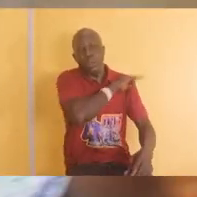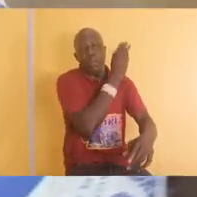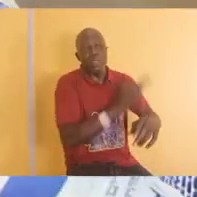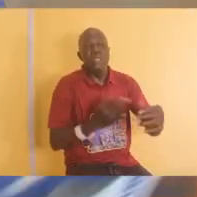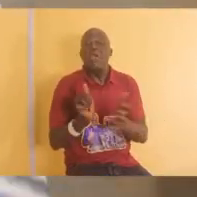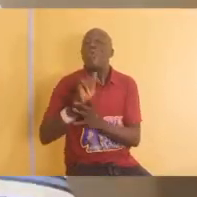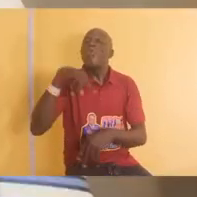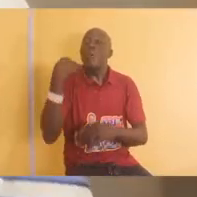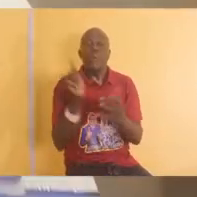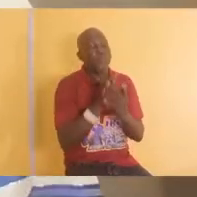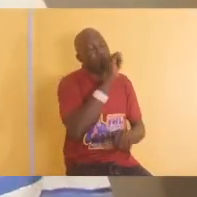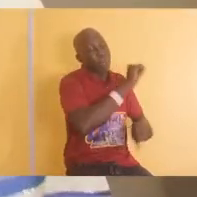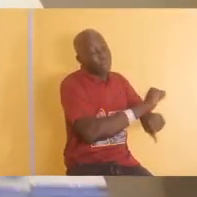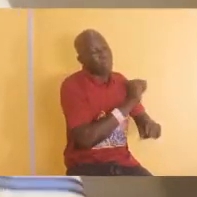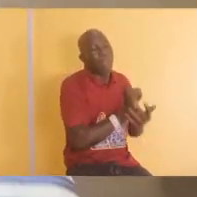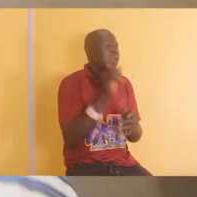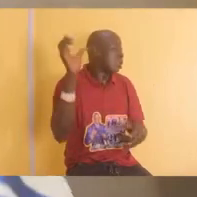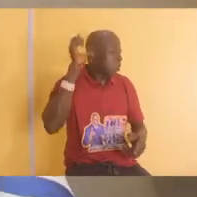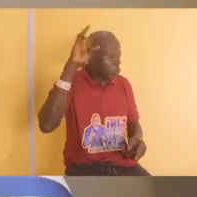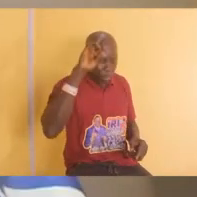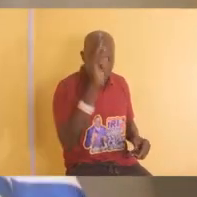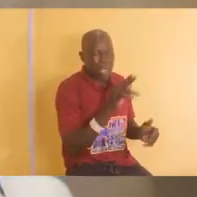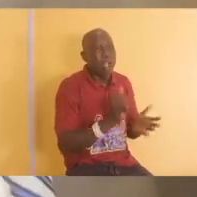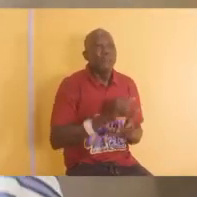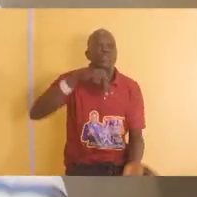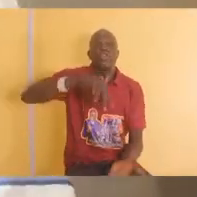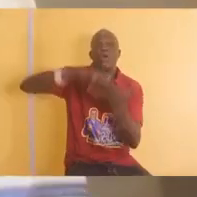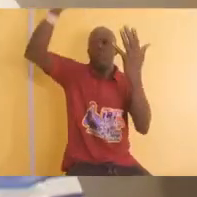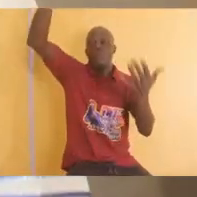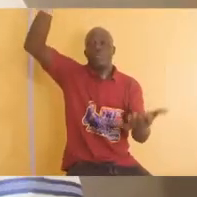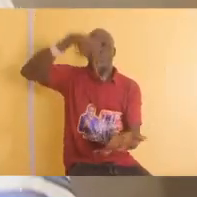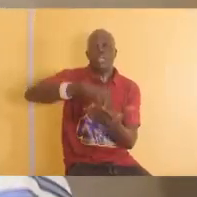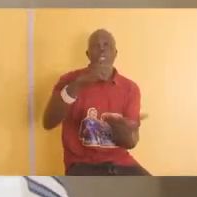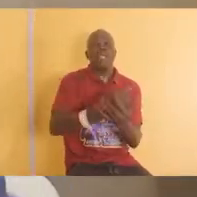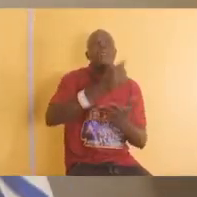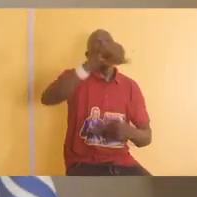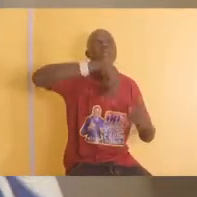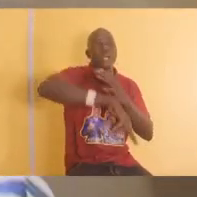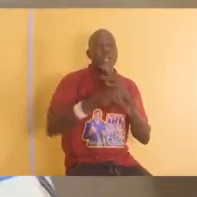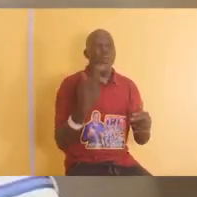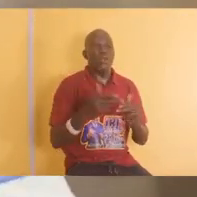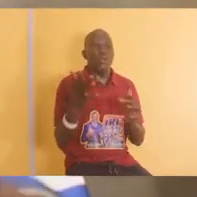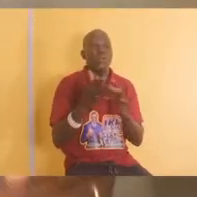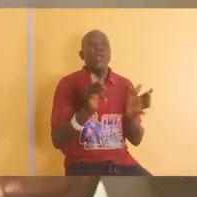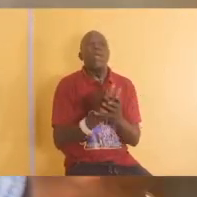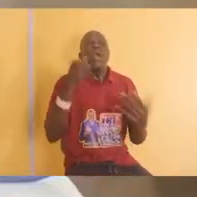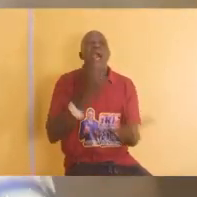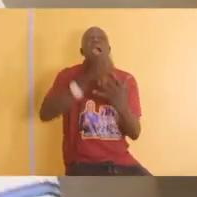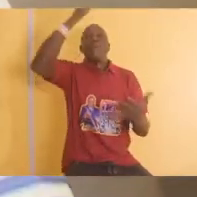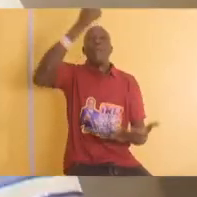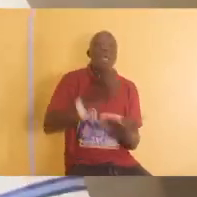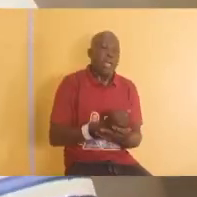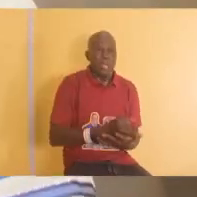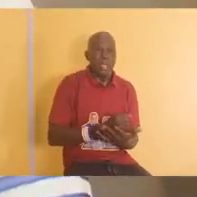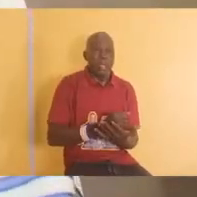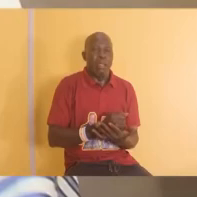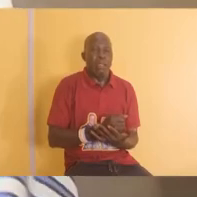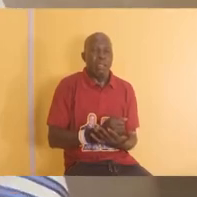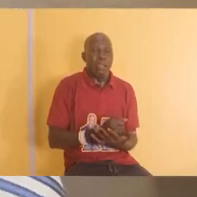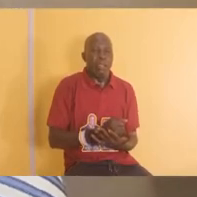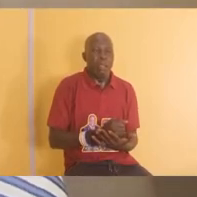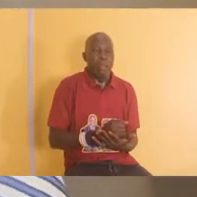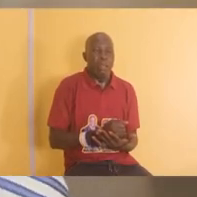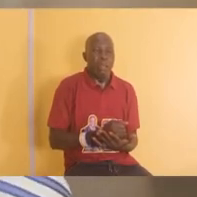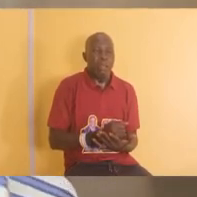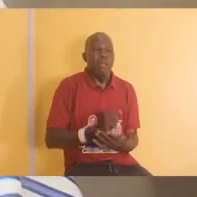name of Jesus. All of you that have been born, lead it to me, sir. You want to save me. In the name of Jesus. I will